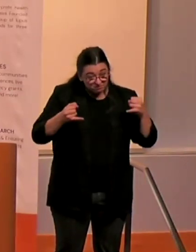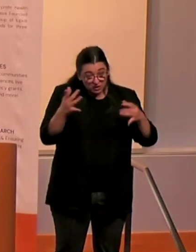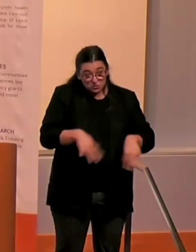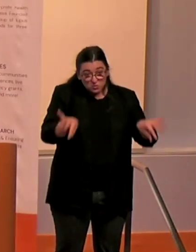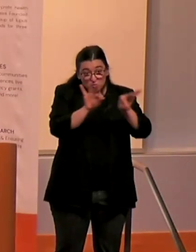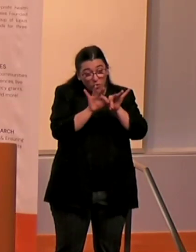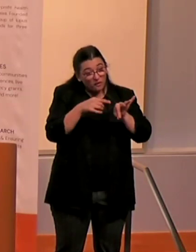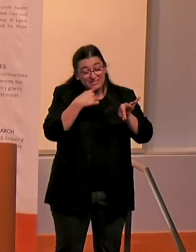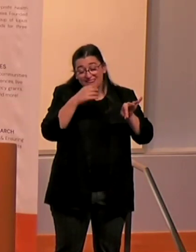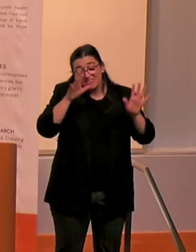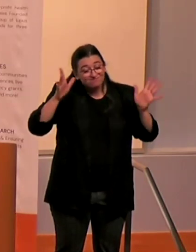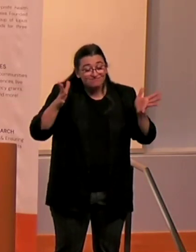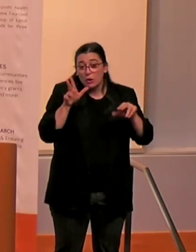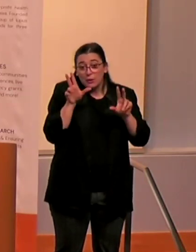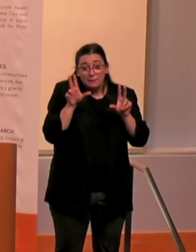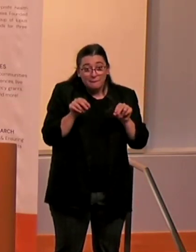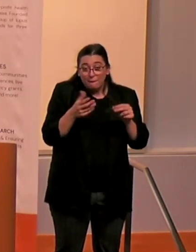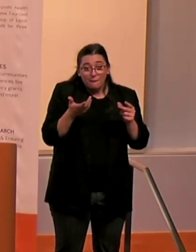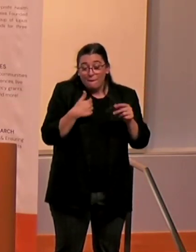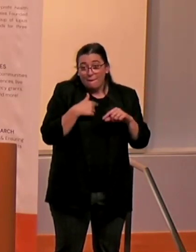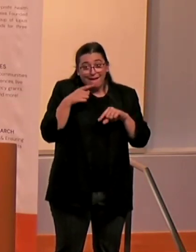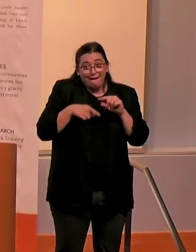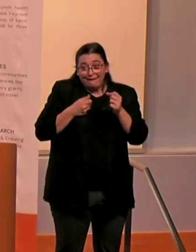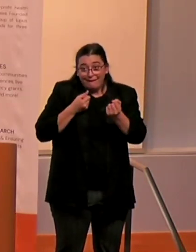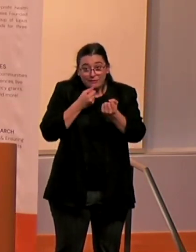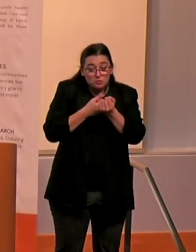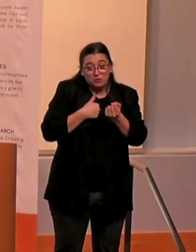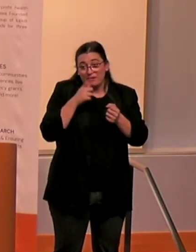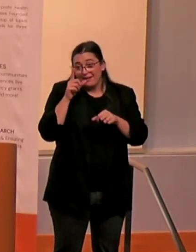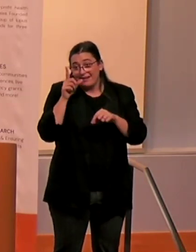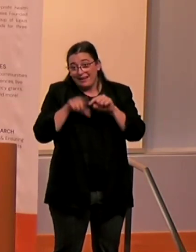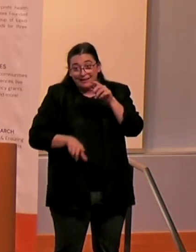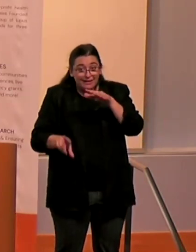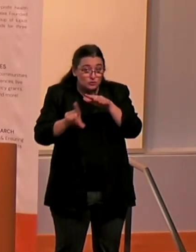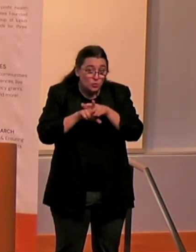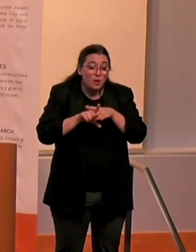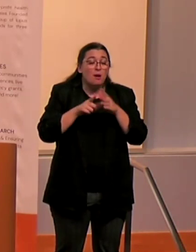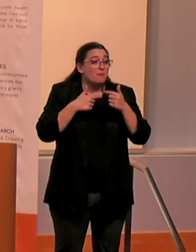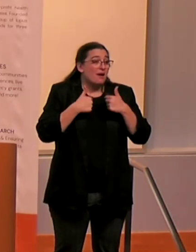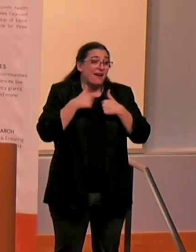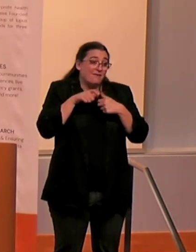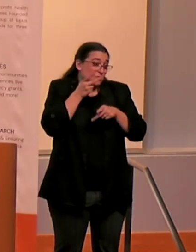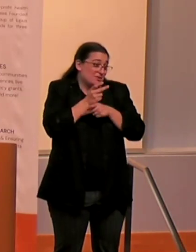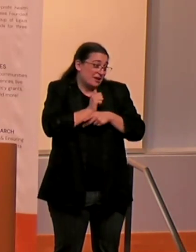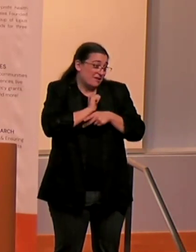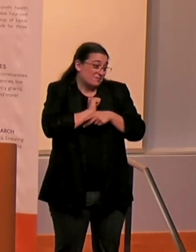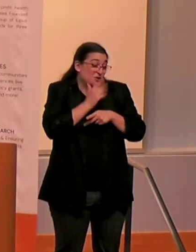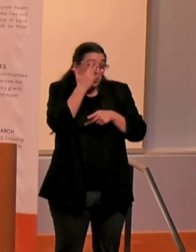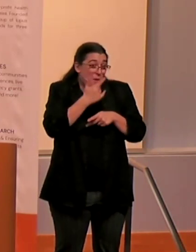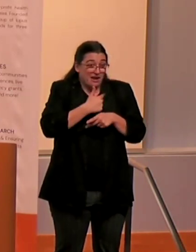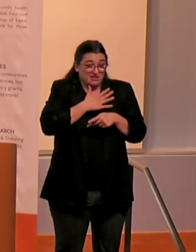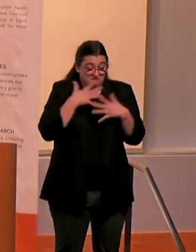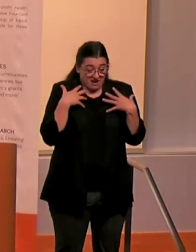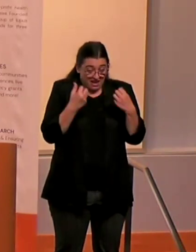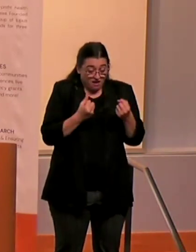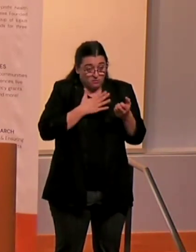I can't be there for you at this time. I need to be here for me. And I've really tried to embrace, like, I'm protecting my well-being and I'm protecting